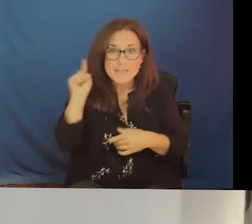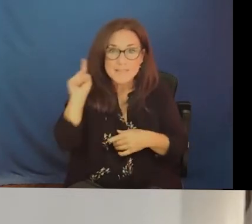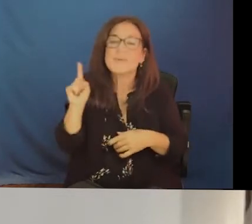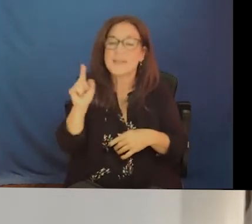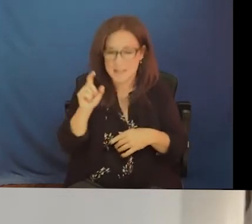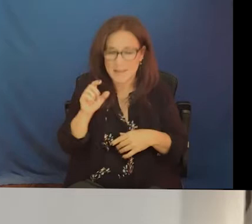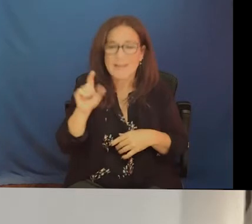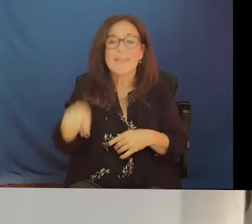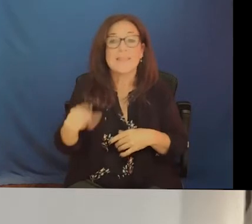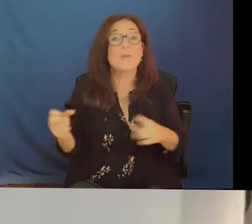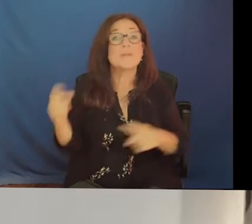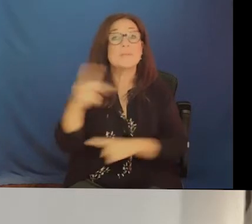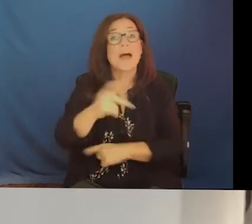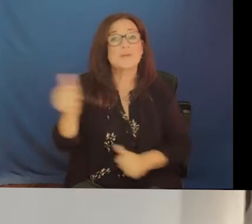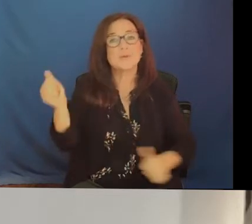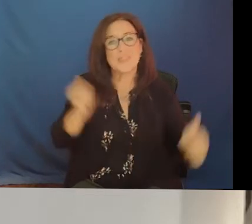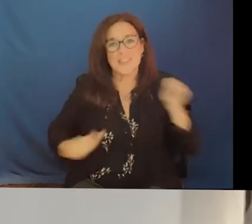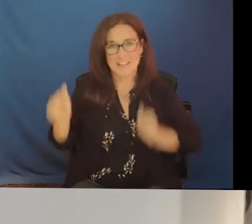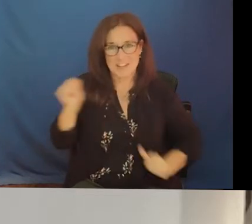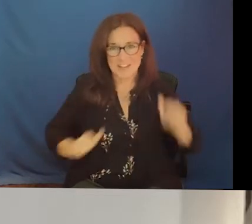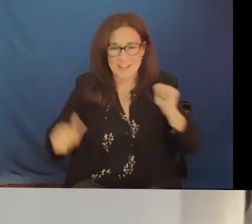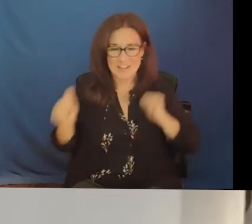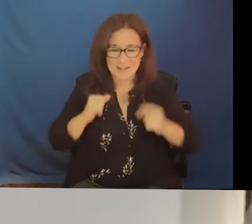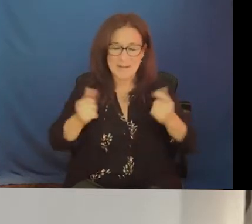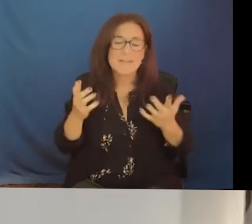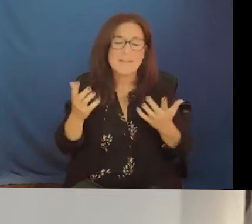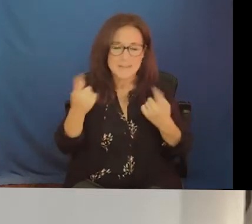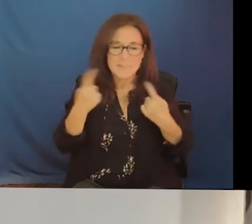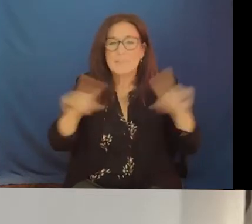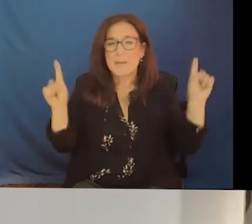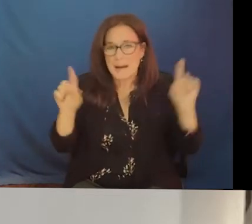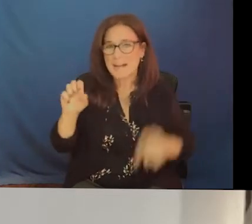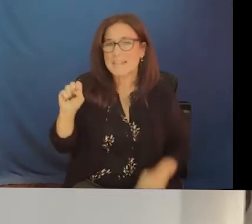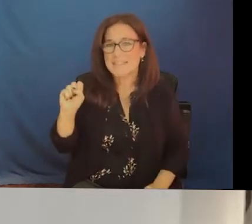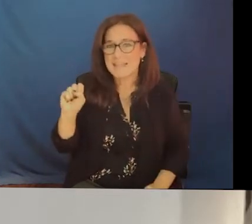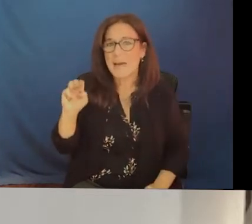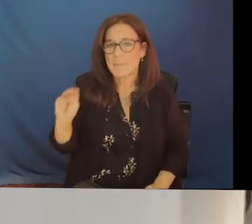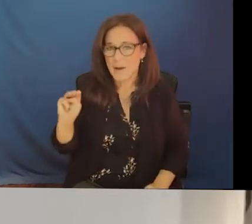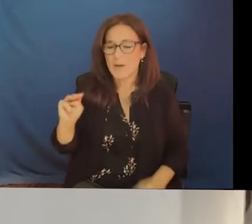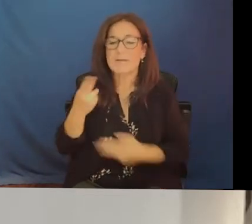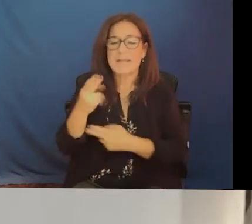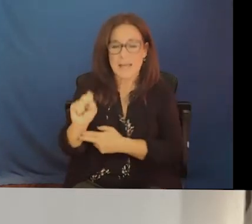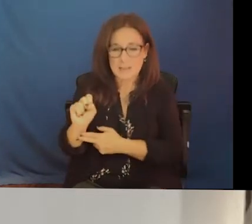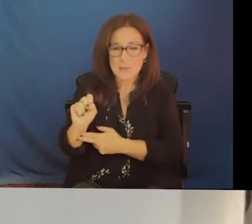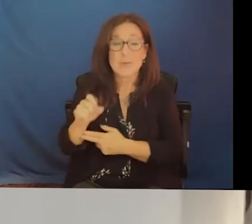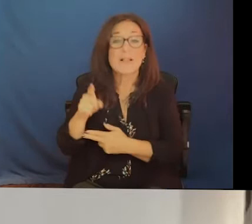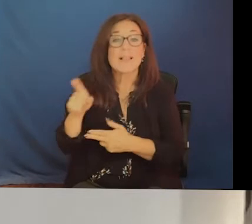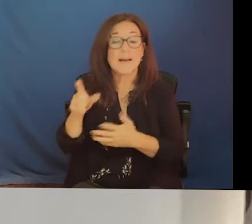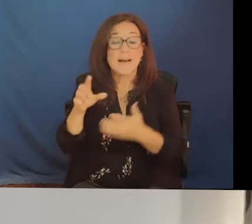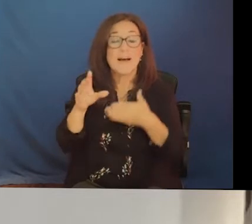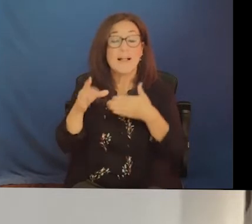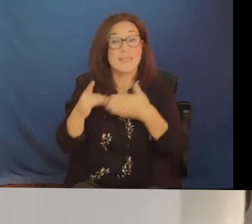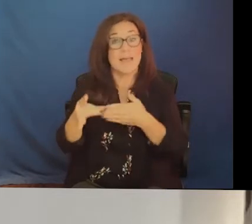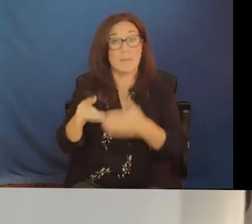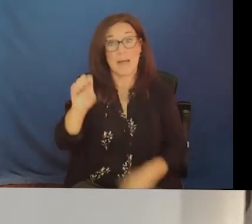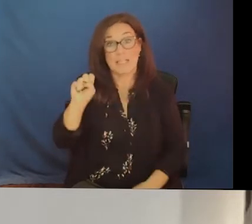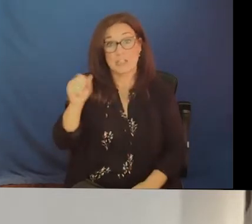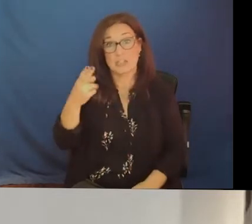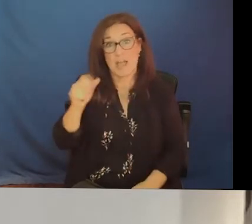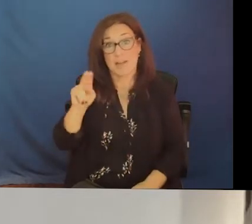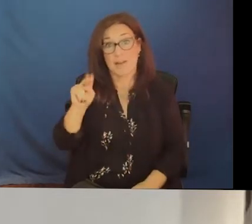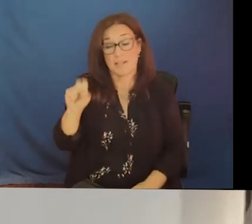to theatrical performances. San Marcos High School students, under the direction of Shannon Soleil, pulled off